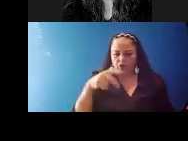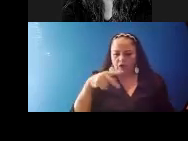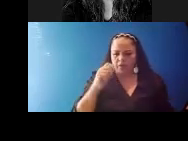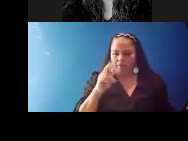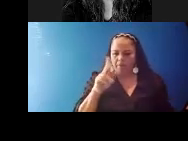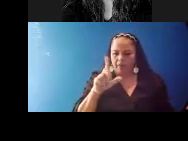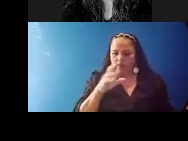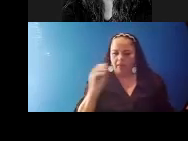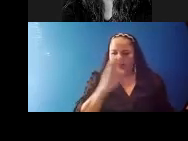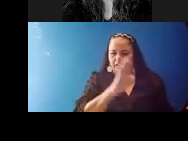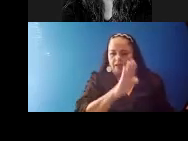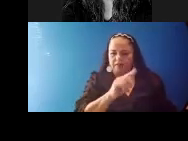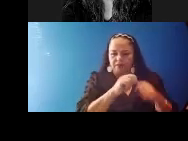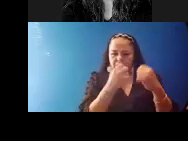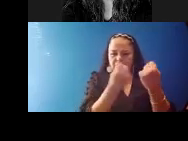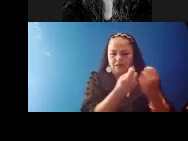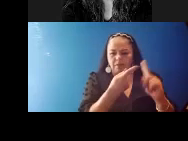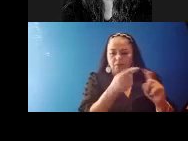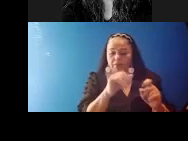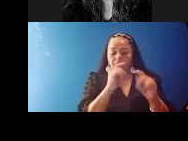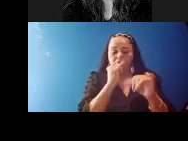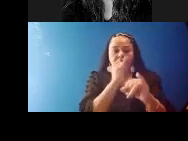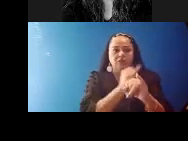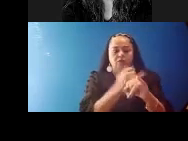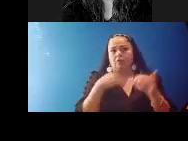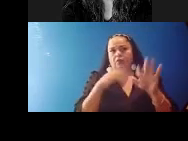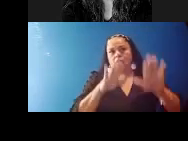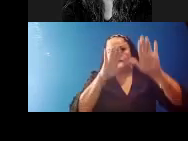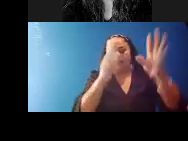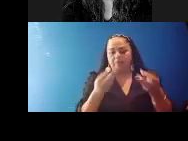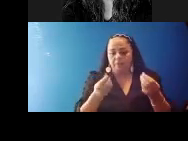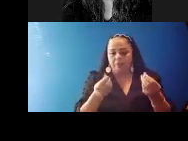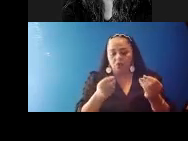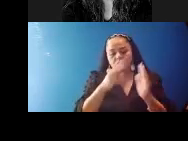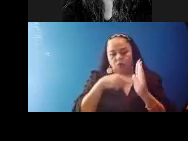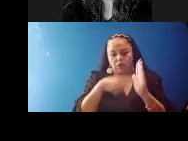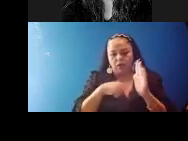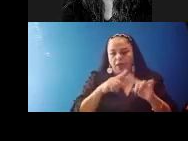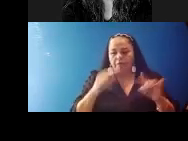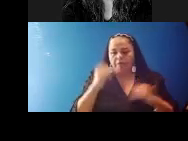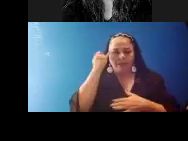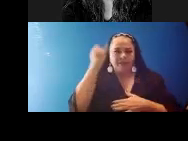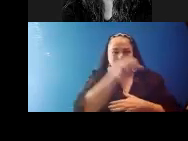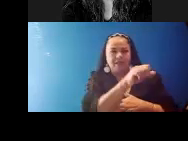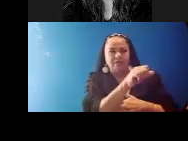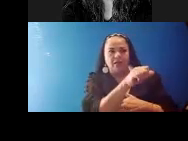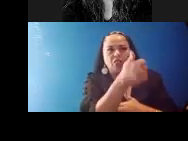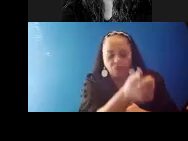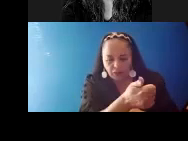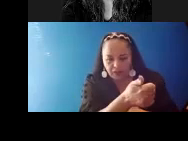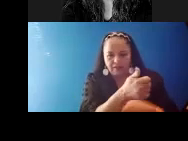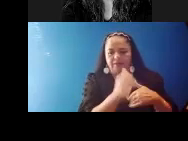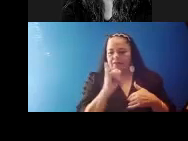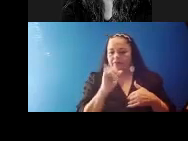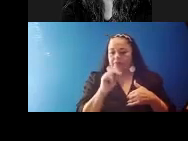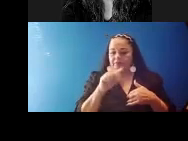this Othering and Belonging Institute, which have great materials to read. But this notion of othering and how we've all kind of